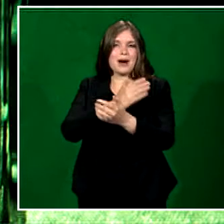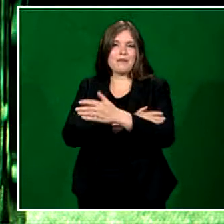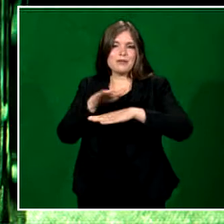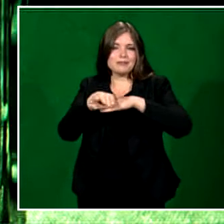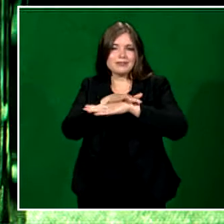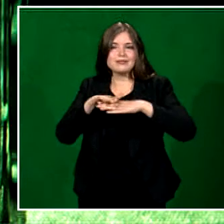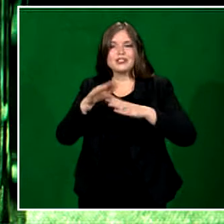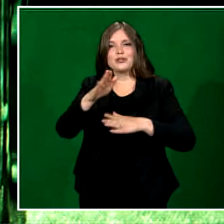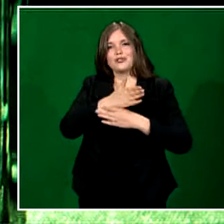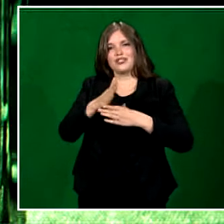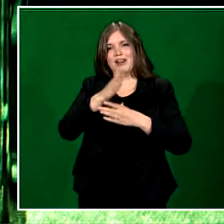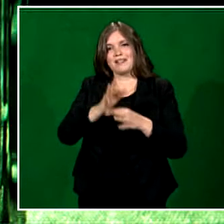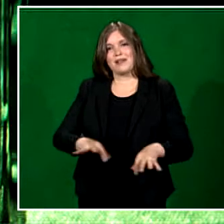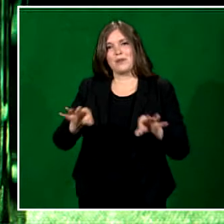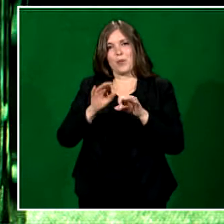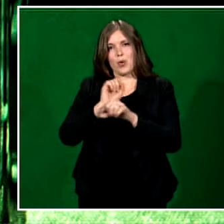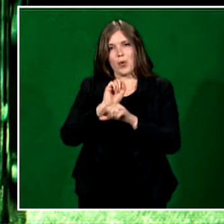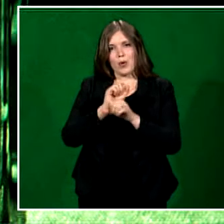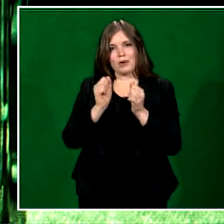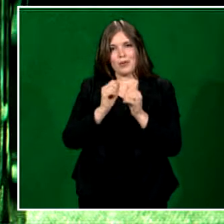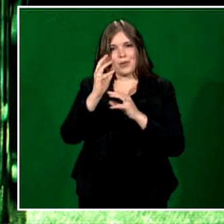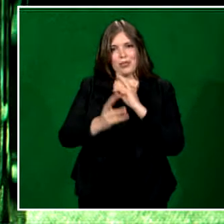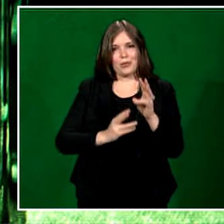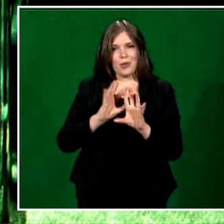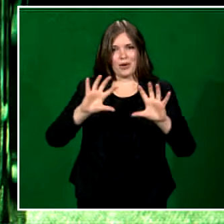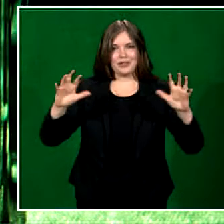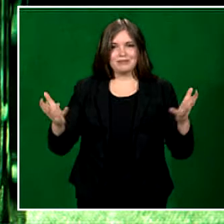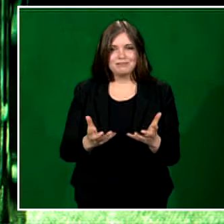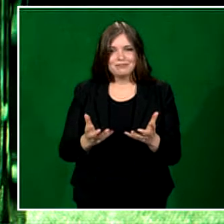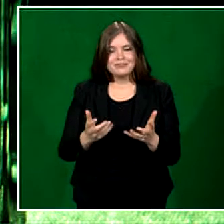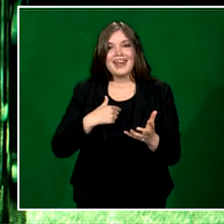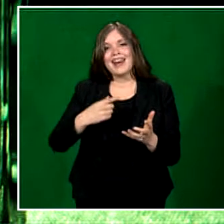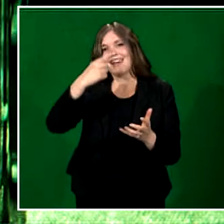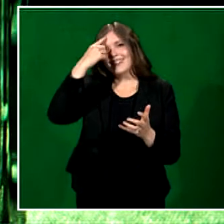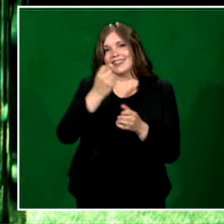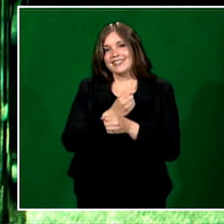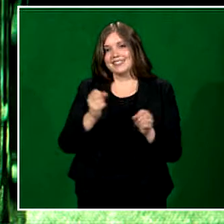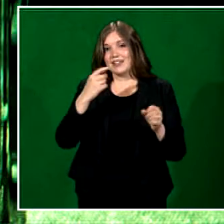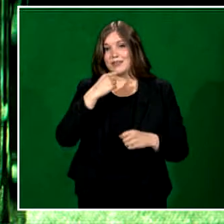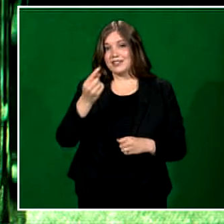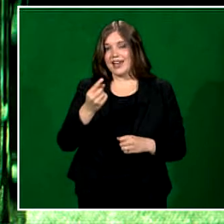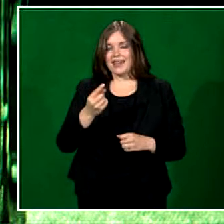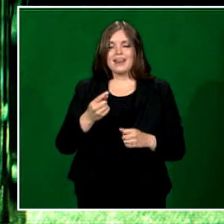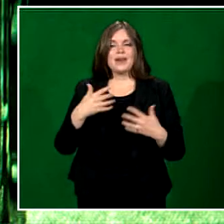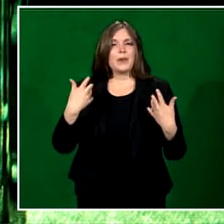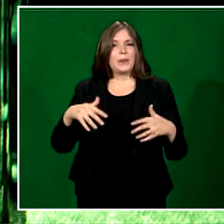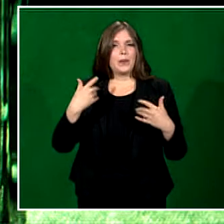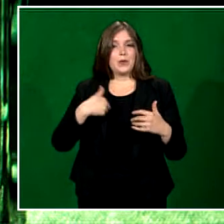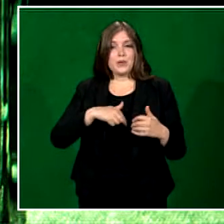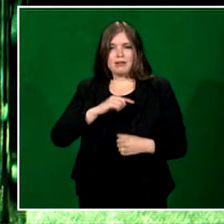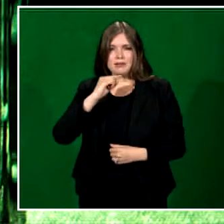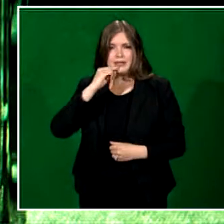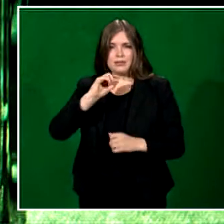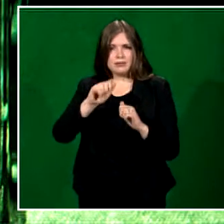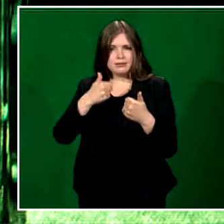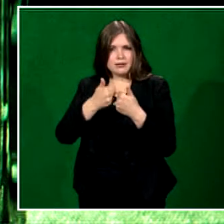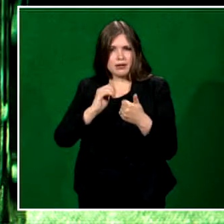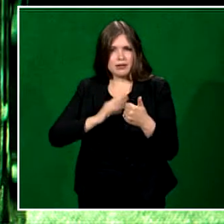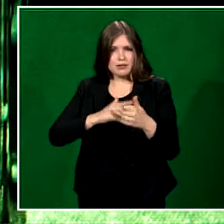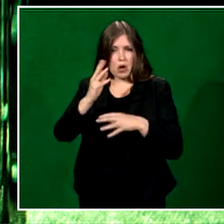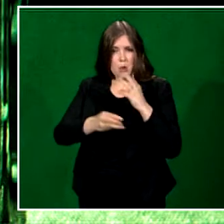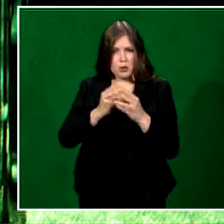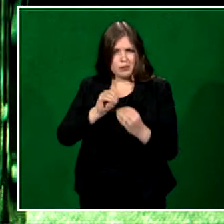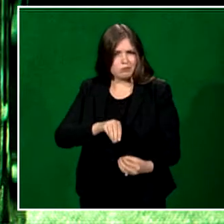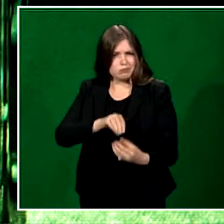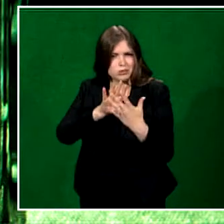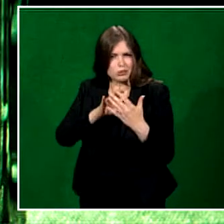work with the world. And I think it's safe to say that given the immense challenges our world is currently facing, this